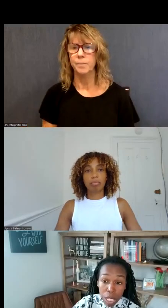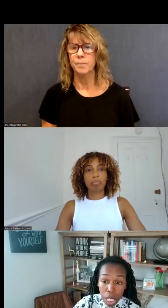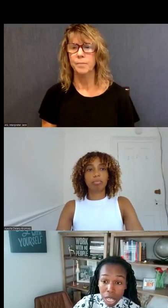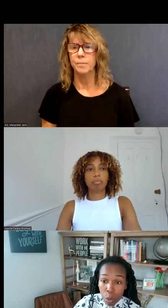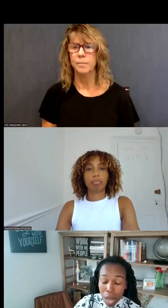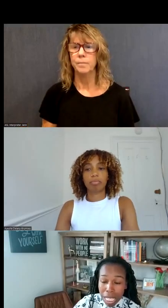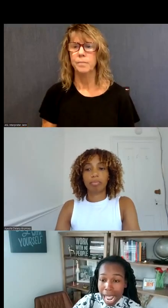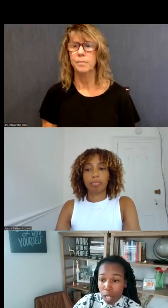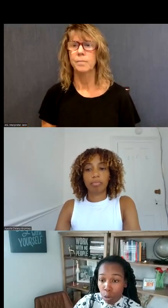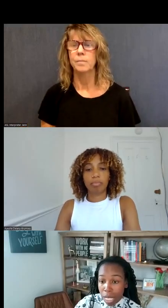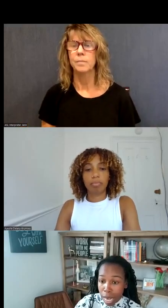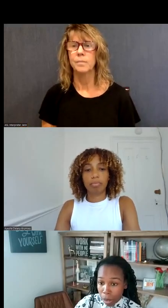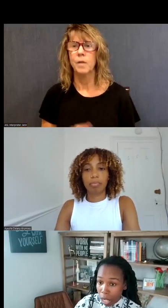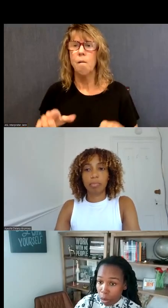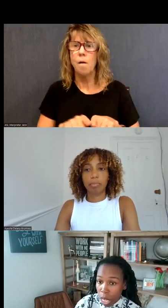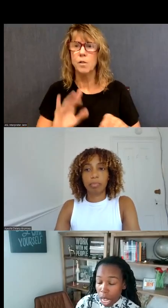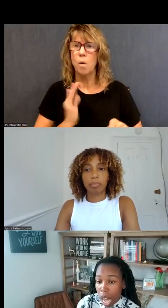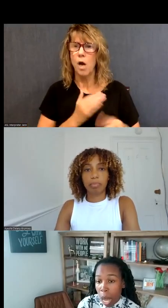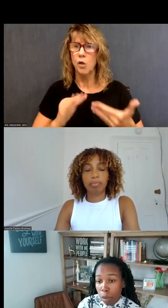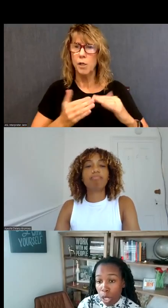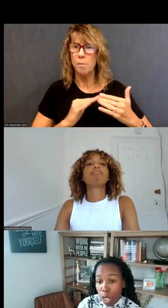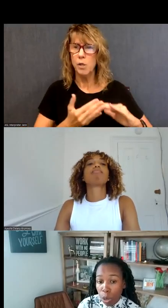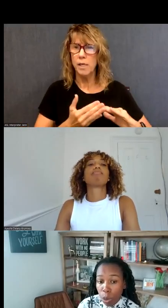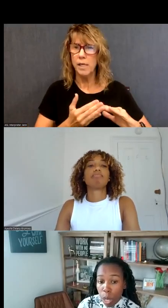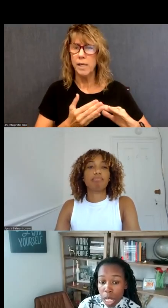community when we started wasn't as receptive